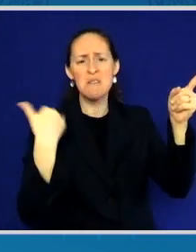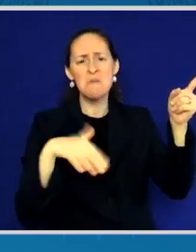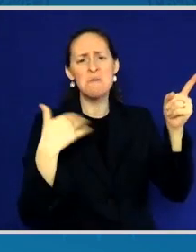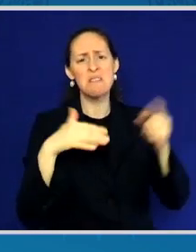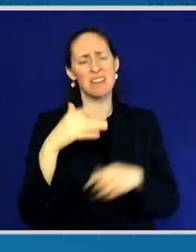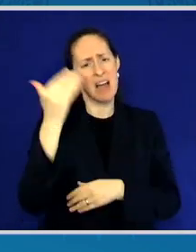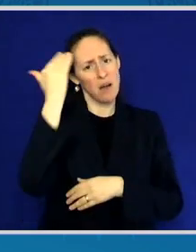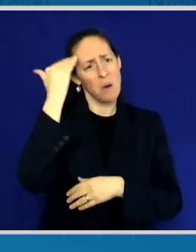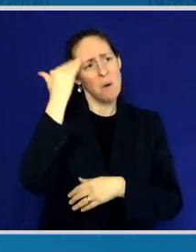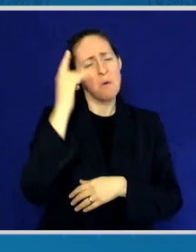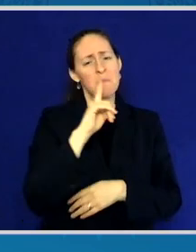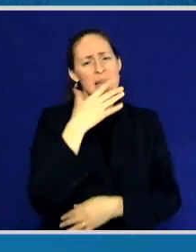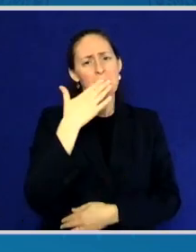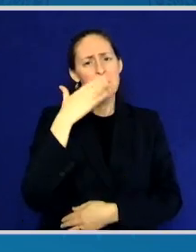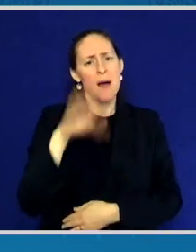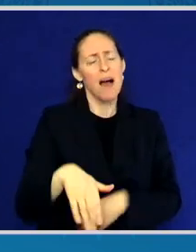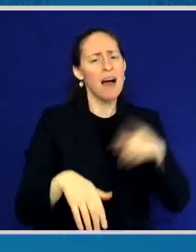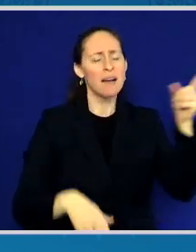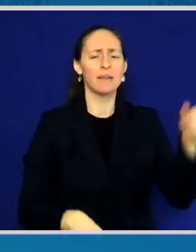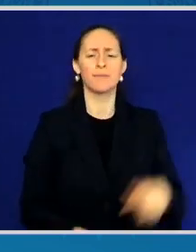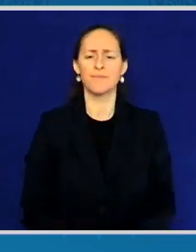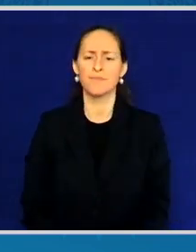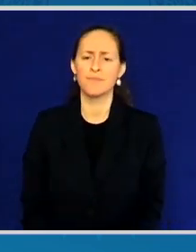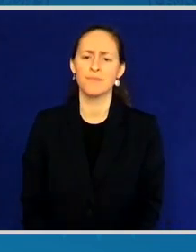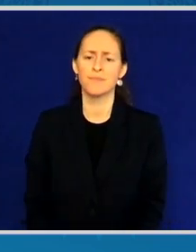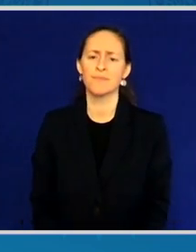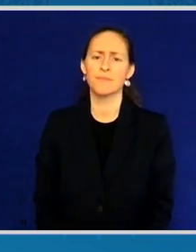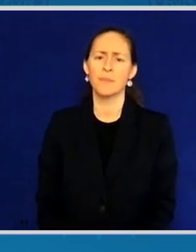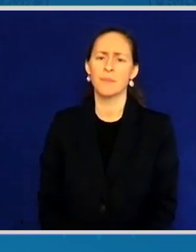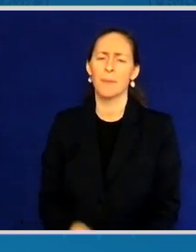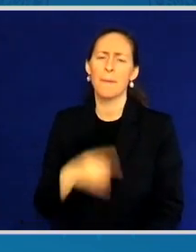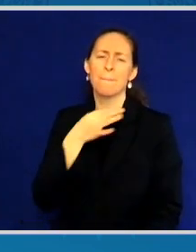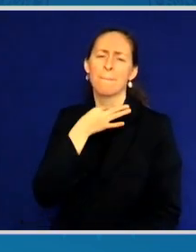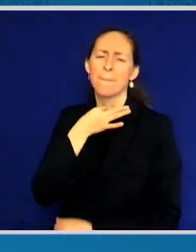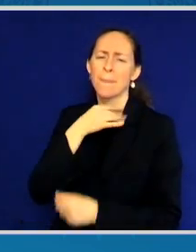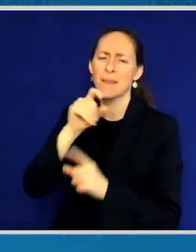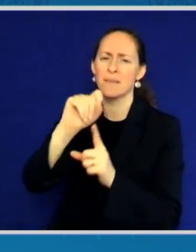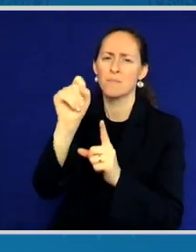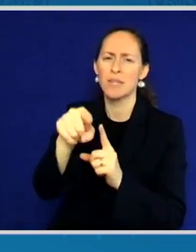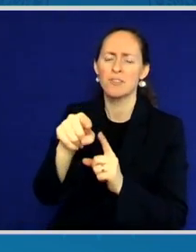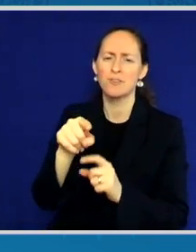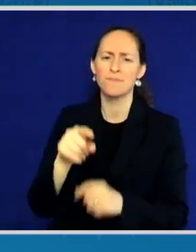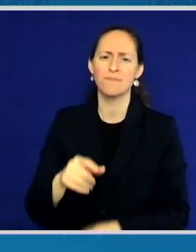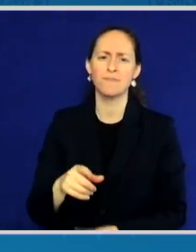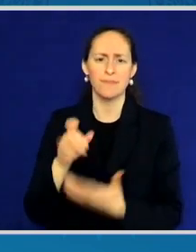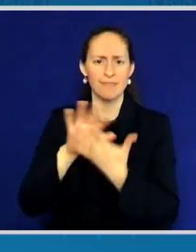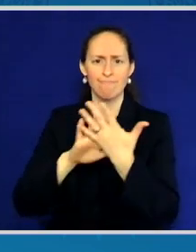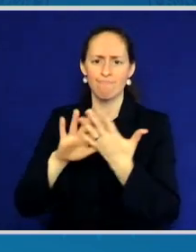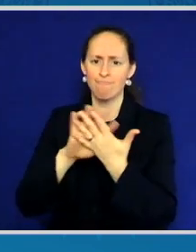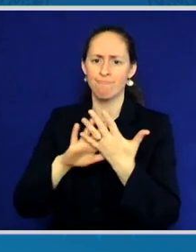you any concern about how their experience could affect what's happening in the United